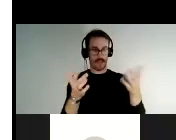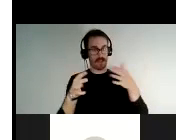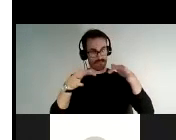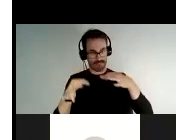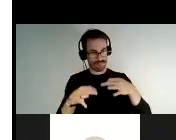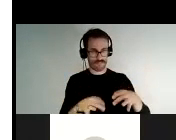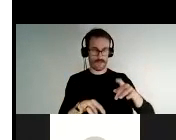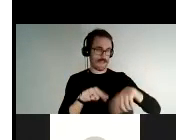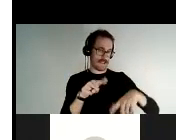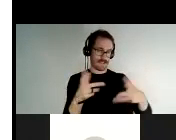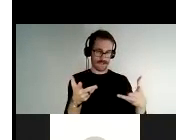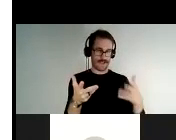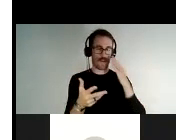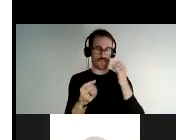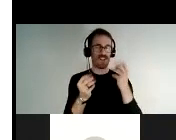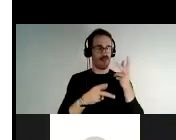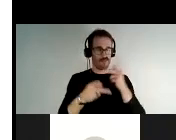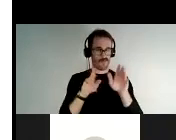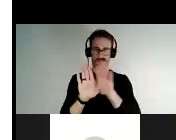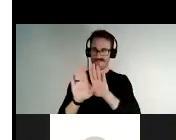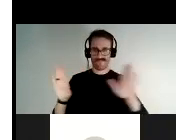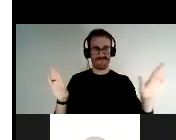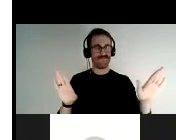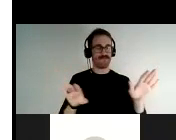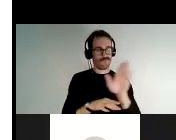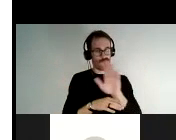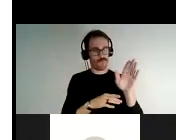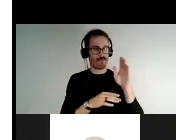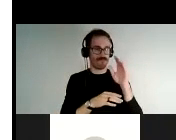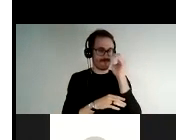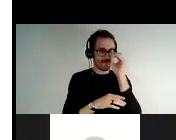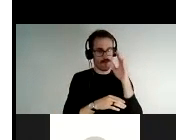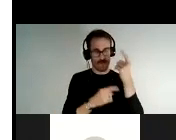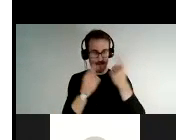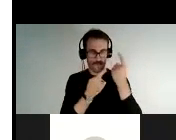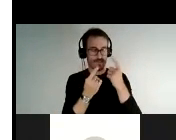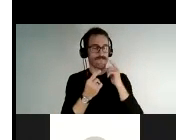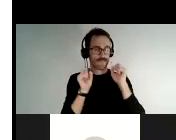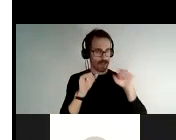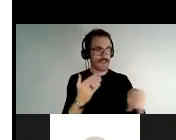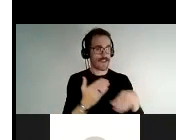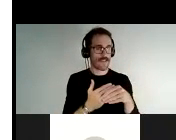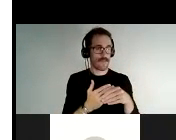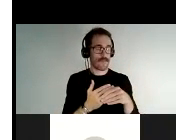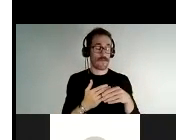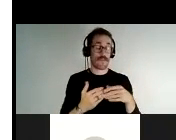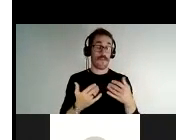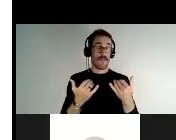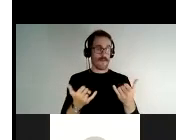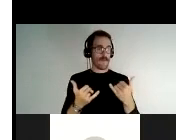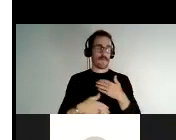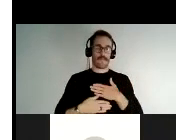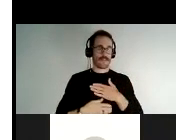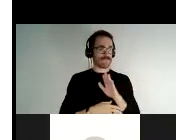knowledge among this audience that you can add to the discussion. So please, someone